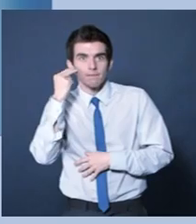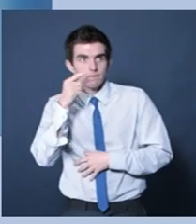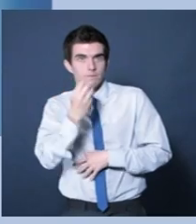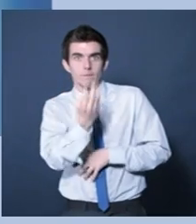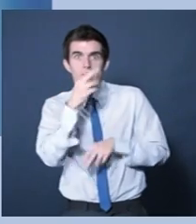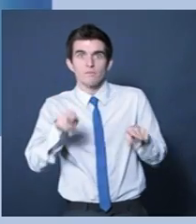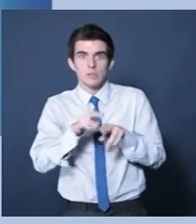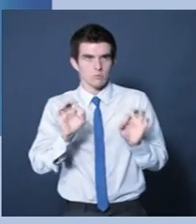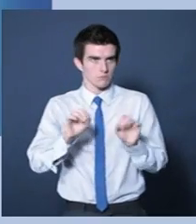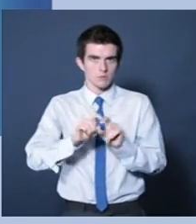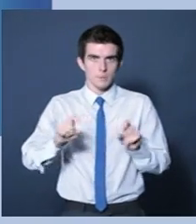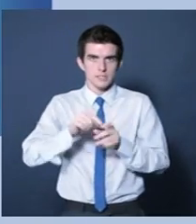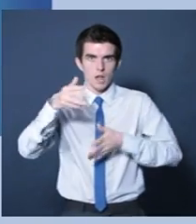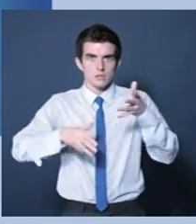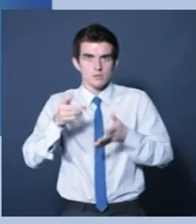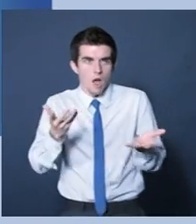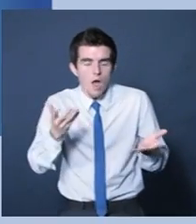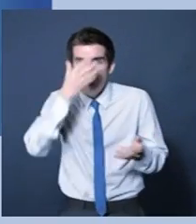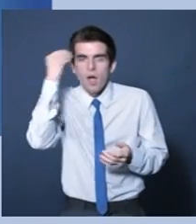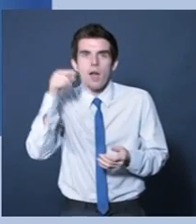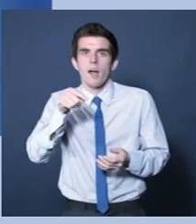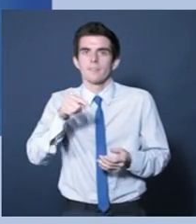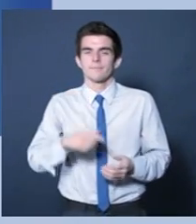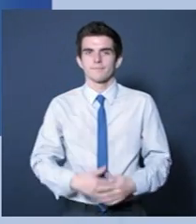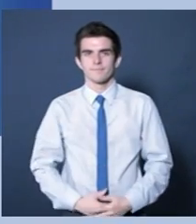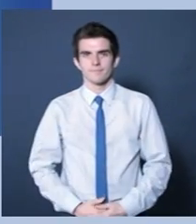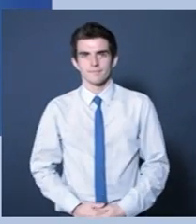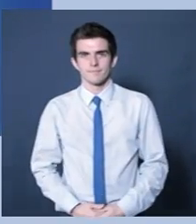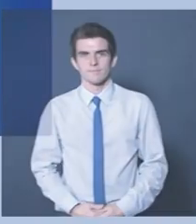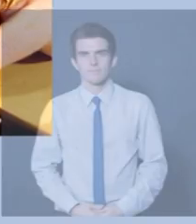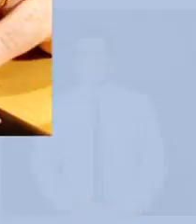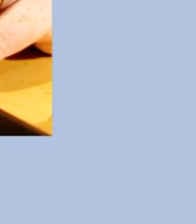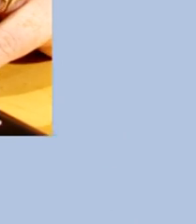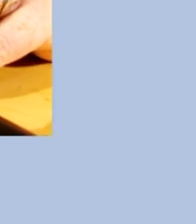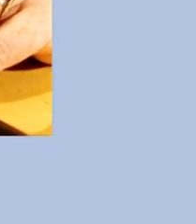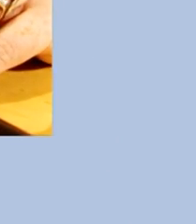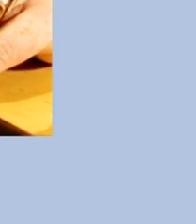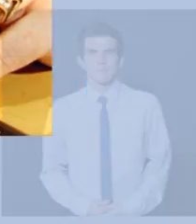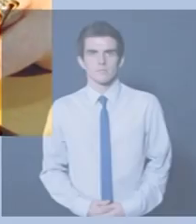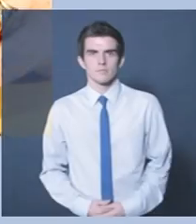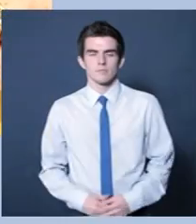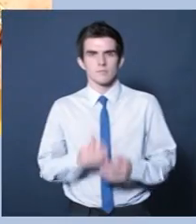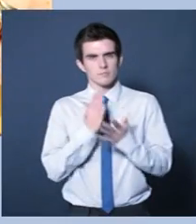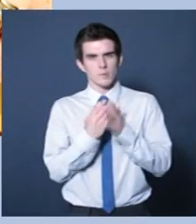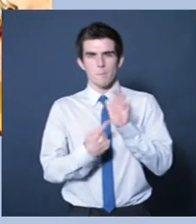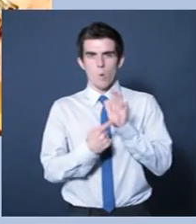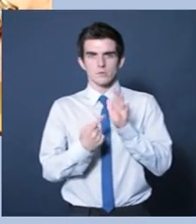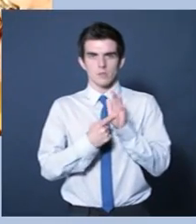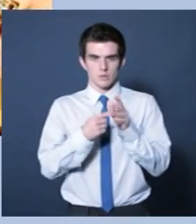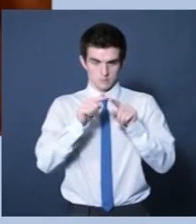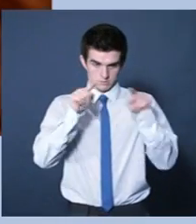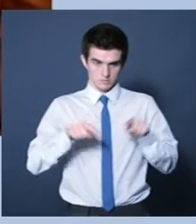about a deaf person and have a video running that the deaf person can't hear. So it's very important